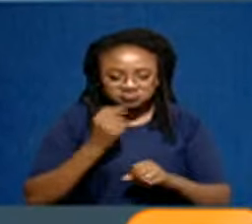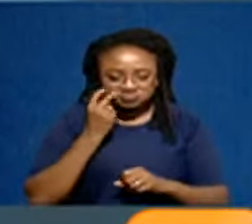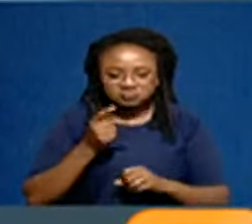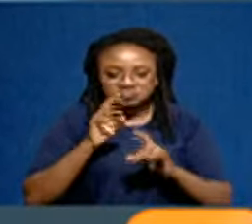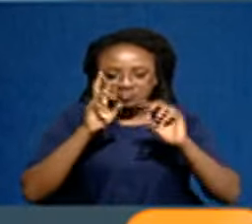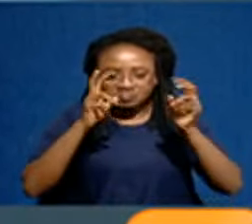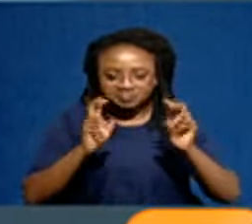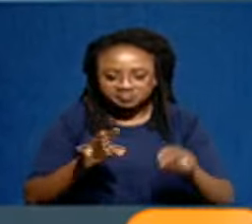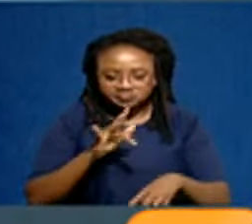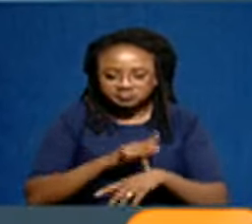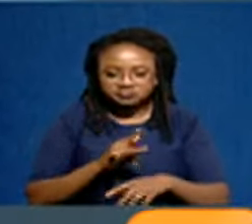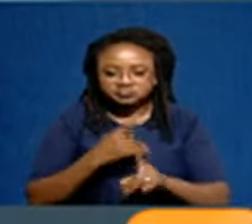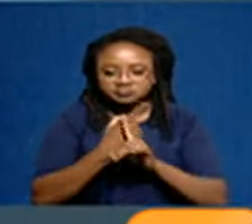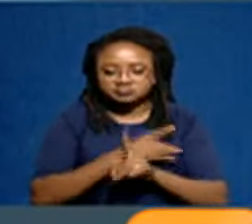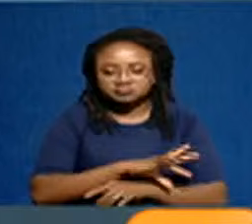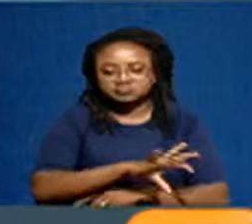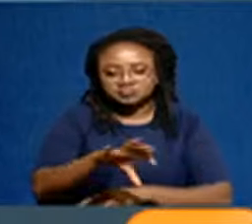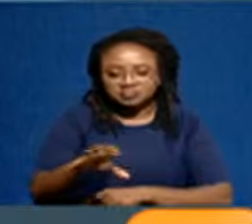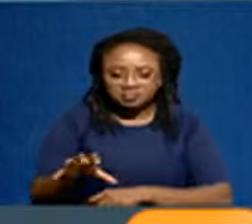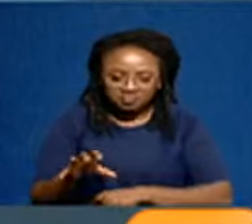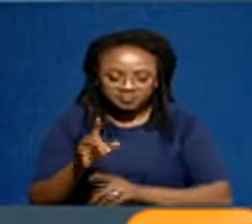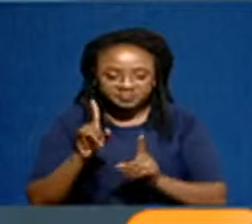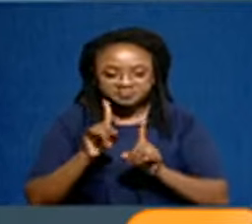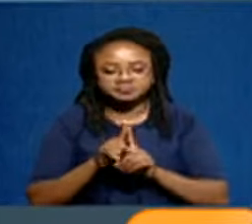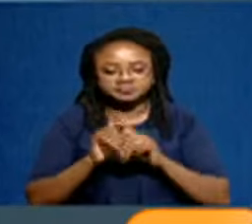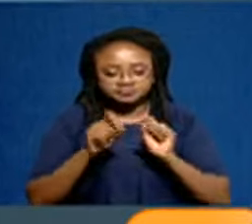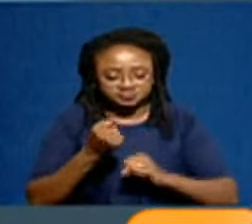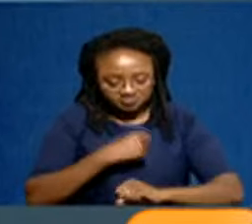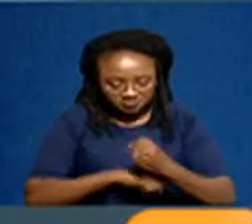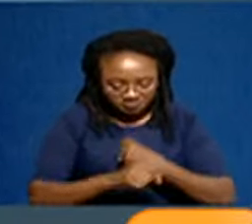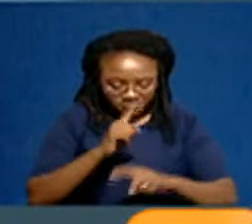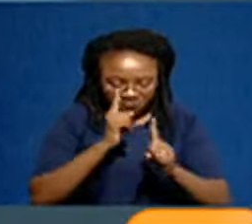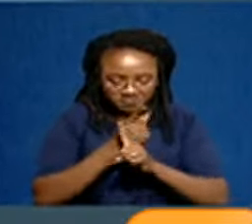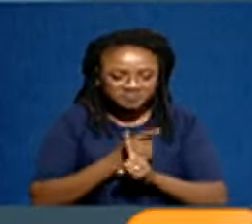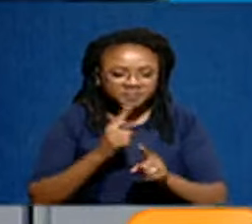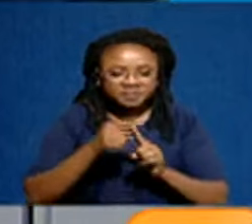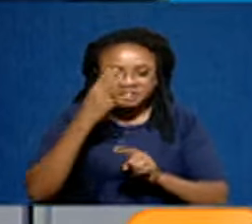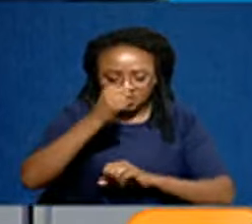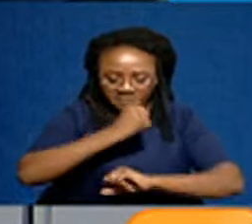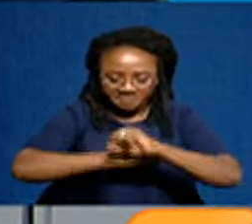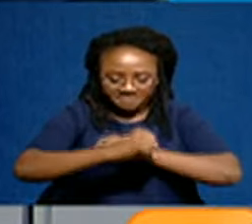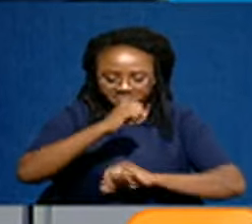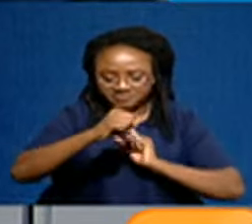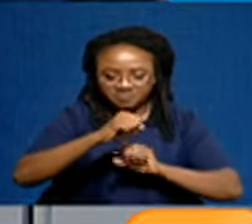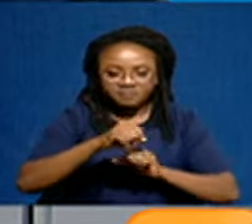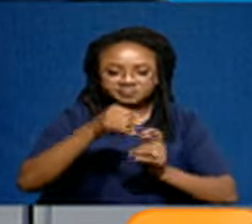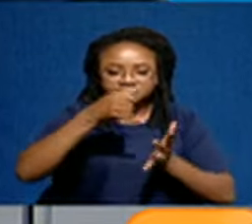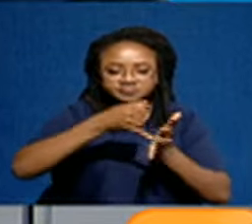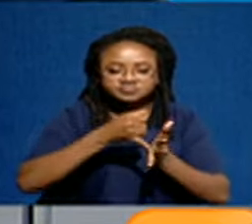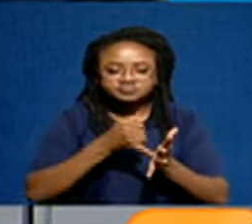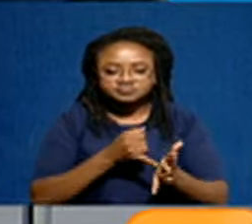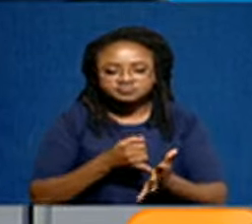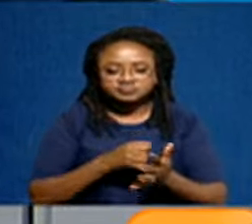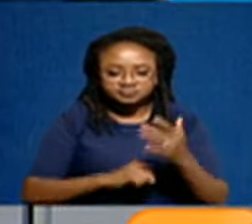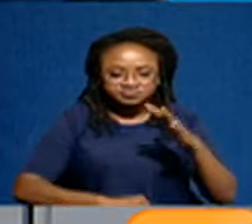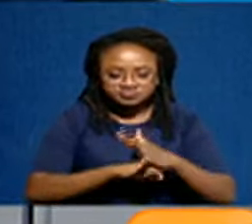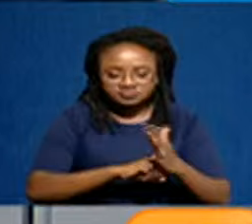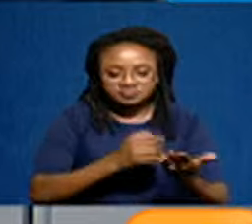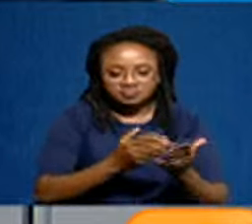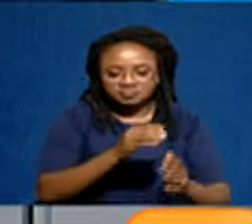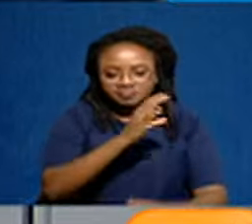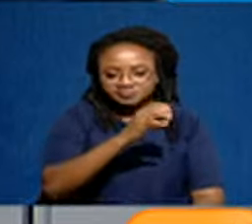across, different counties will take different actions depending on where they're at. Why isn't that action to honor the CBA, the 2017 CBA? Well, because